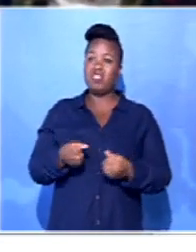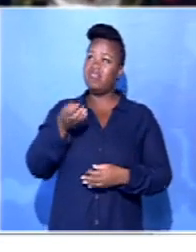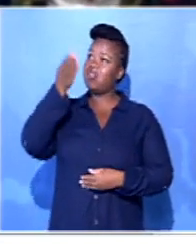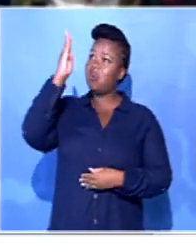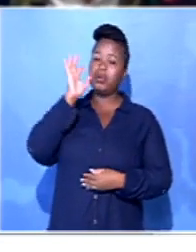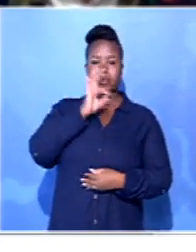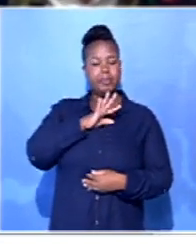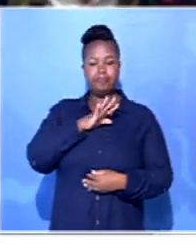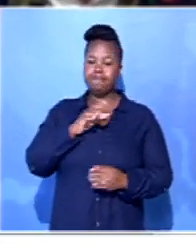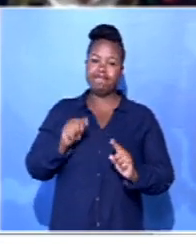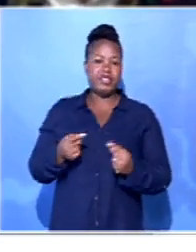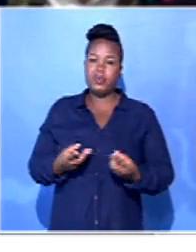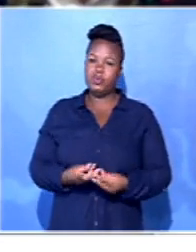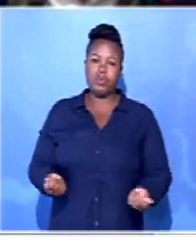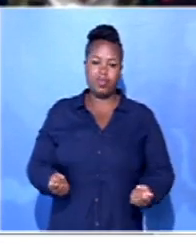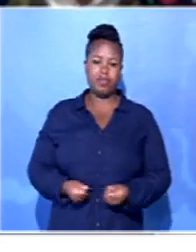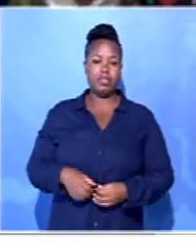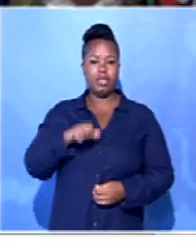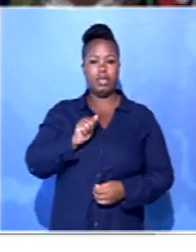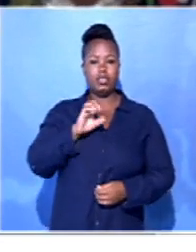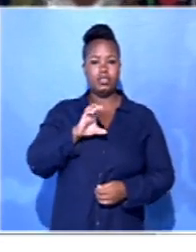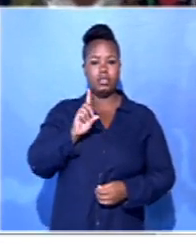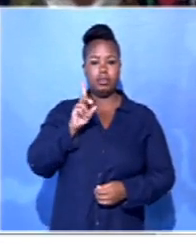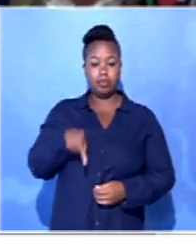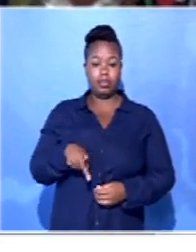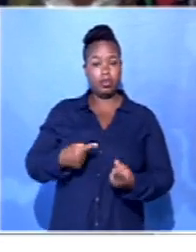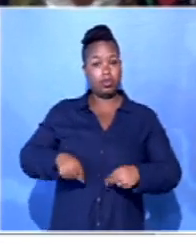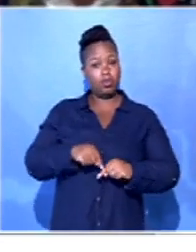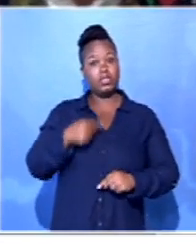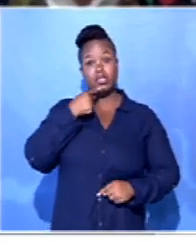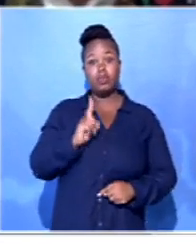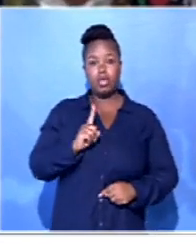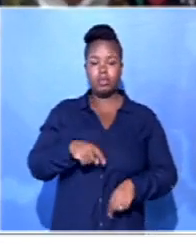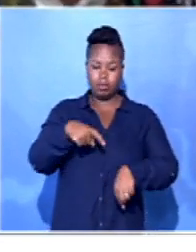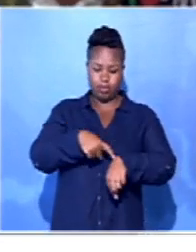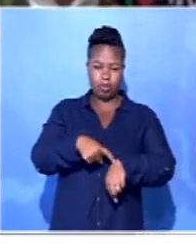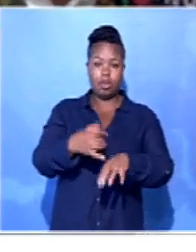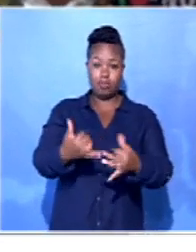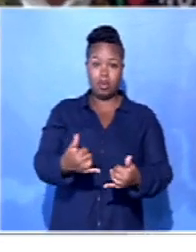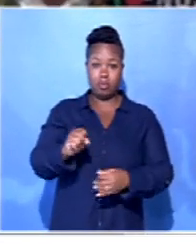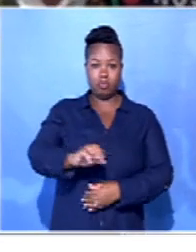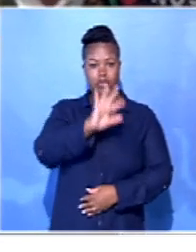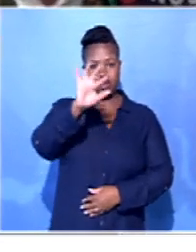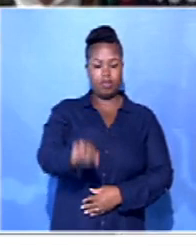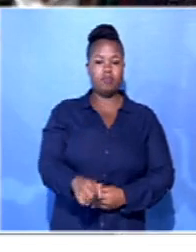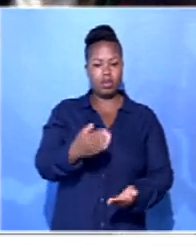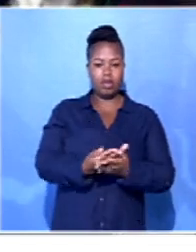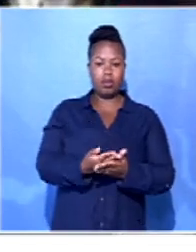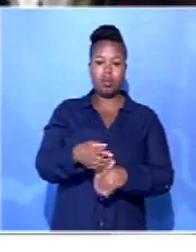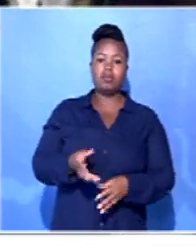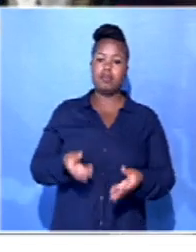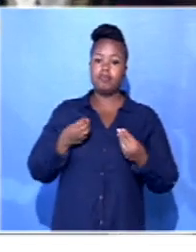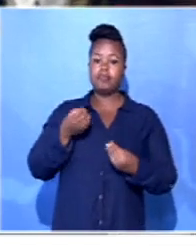help. That is why the ACDP says it is time for South Africa to get a godly